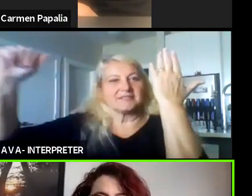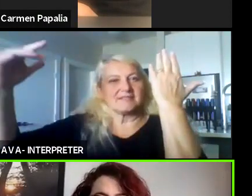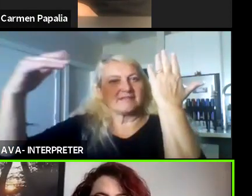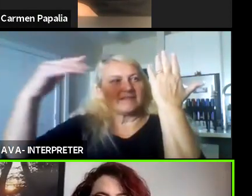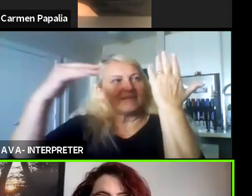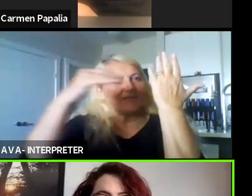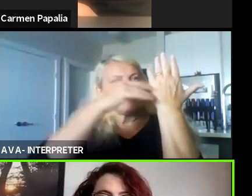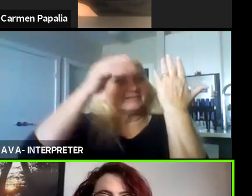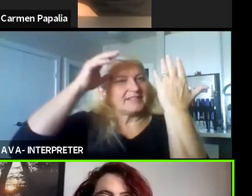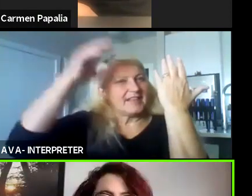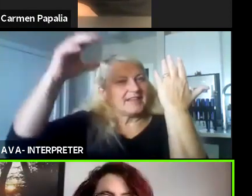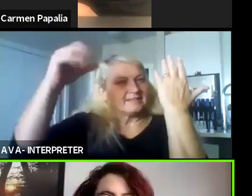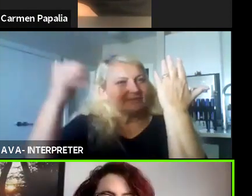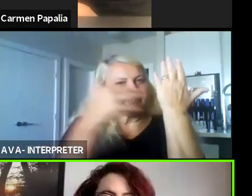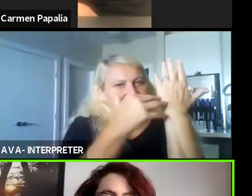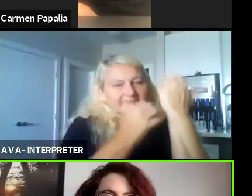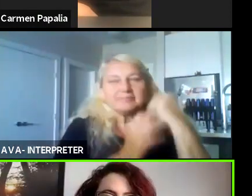I'm feeling,